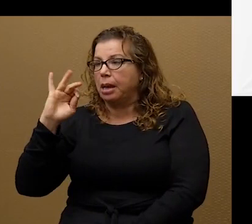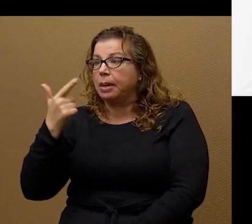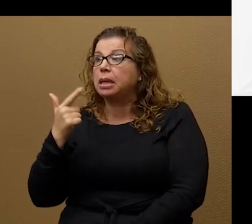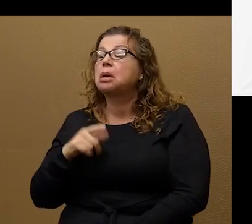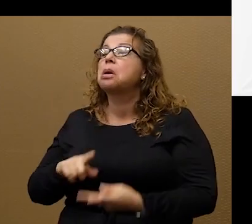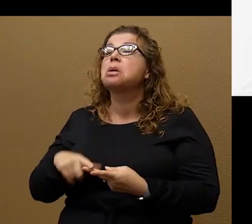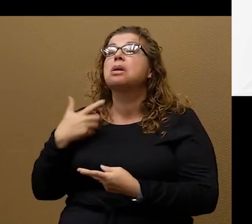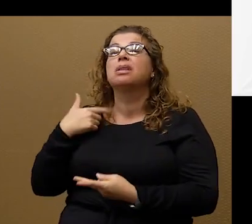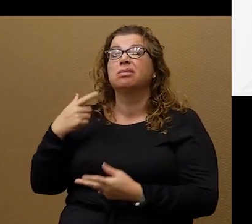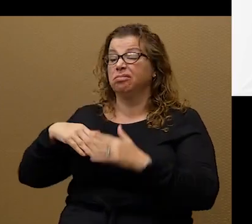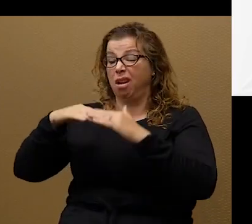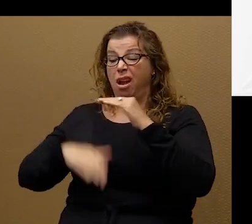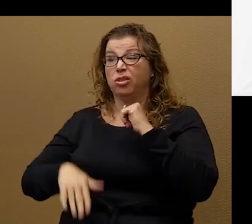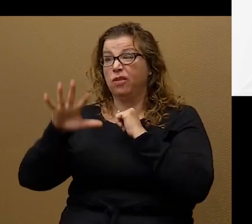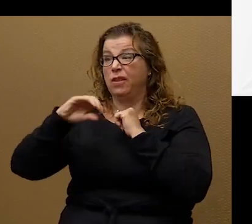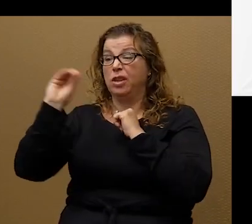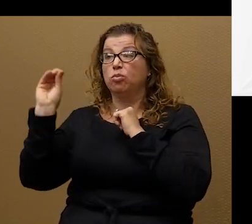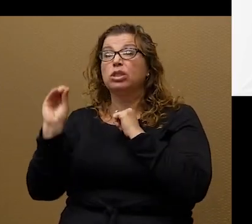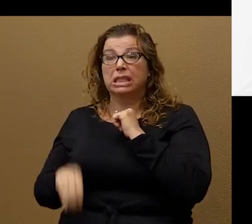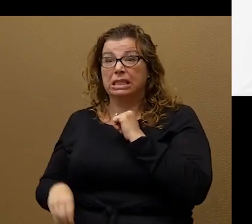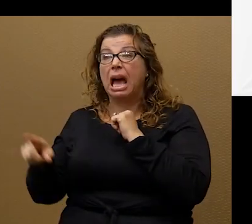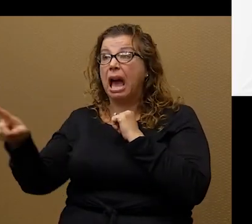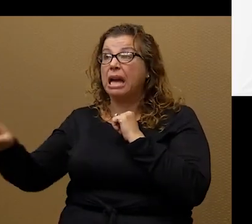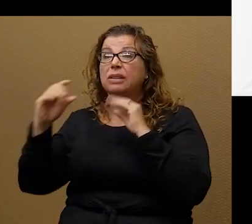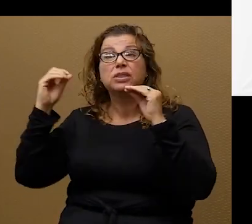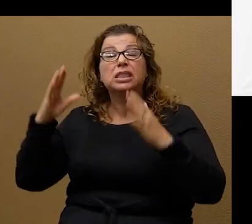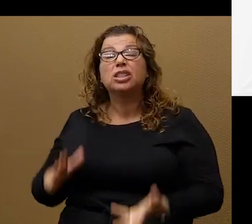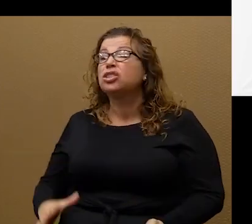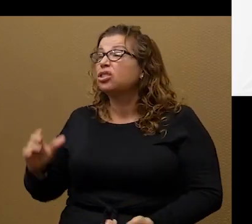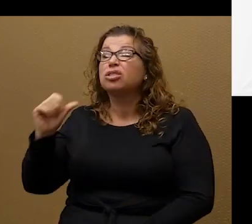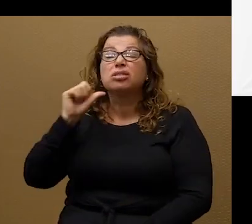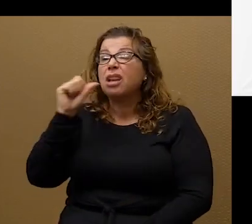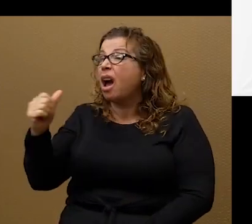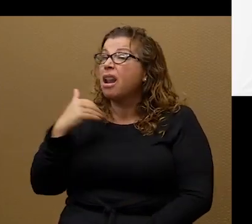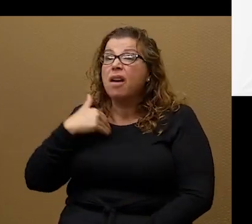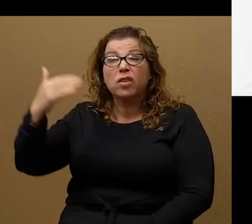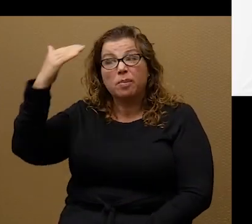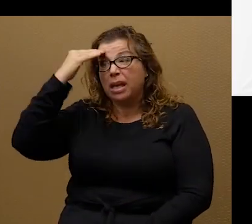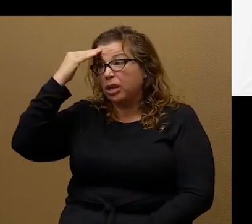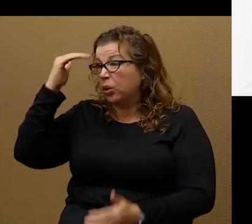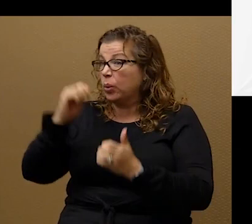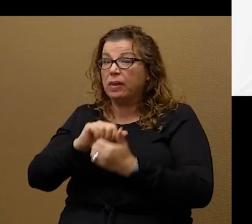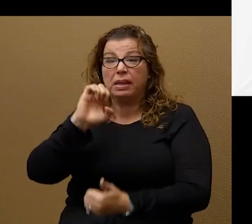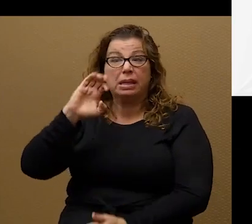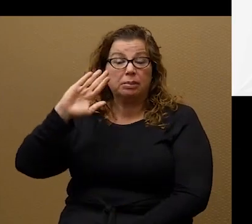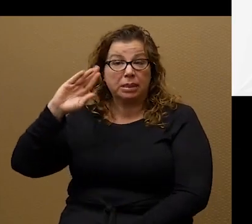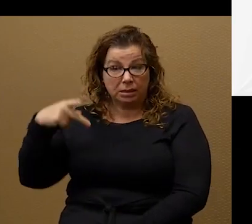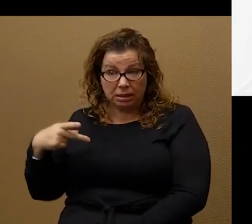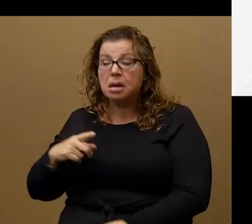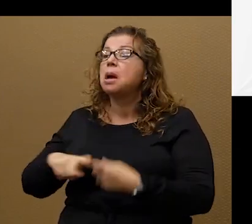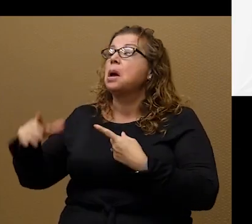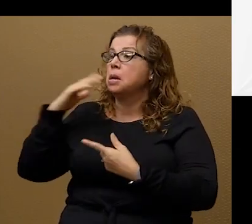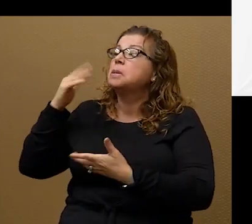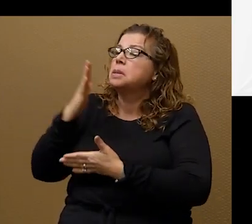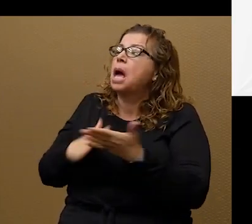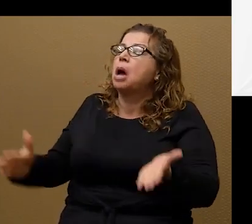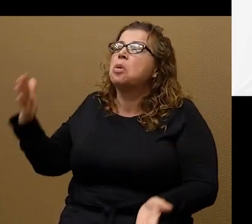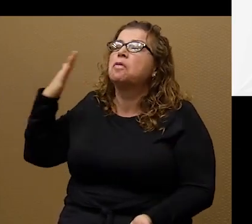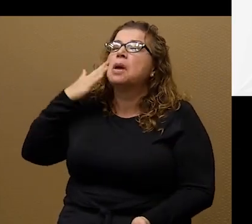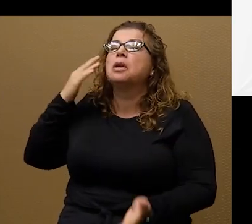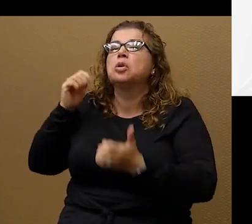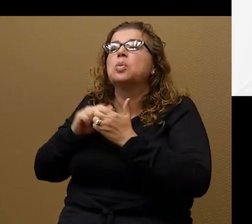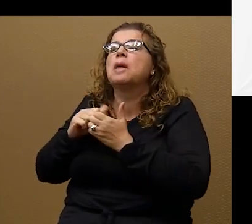familiarity with behaviorally based interventions, and some were familiar with some evidence-based